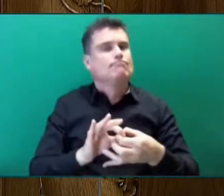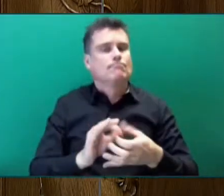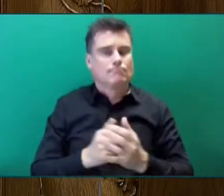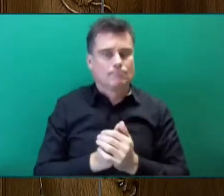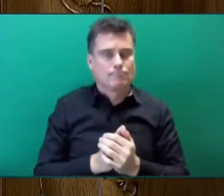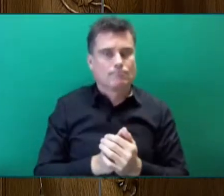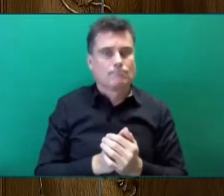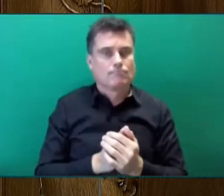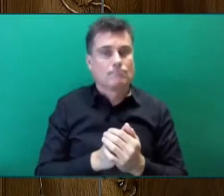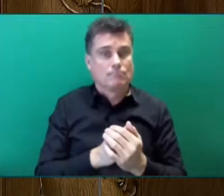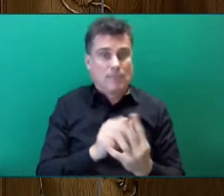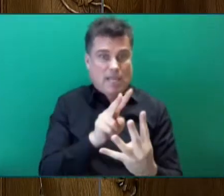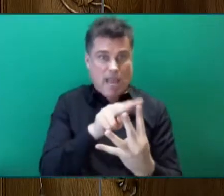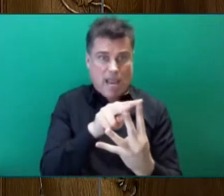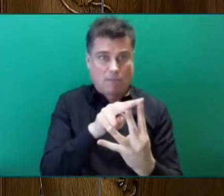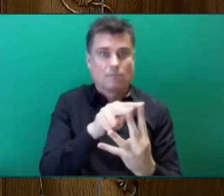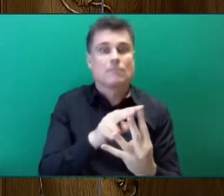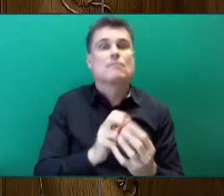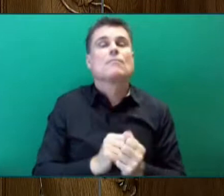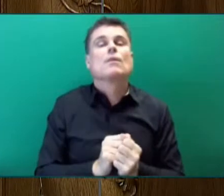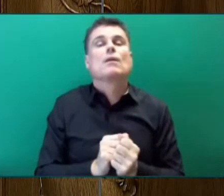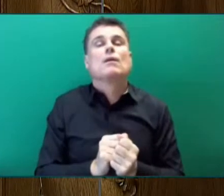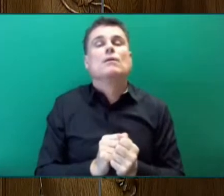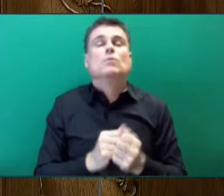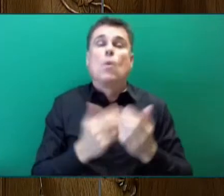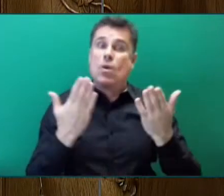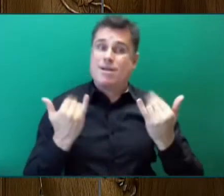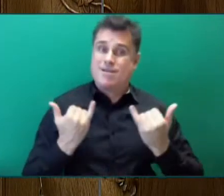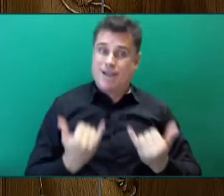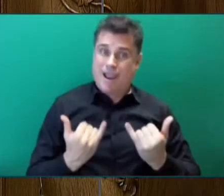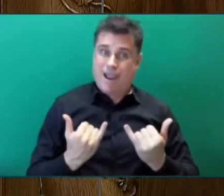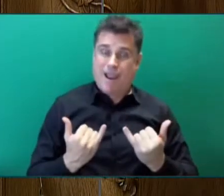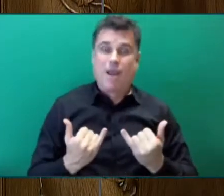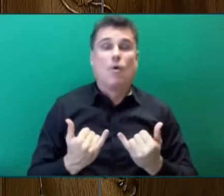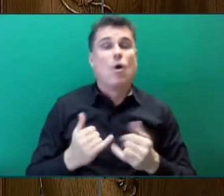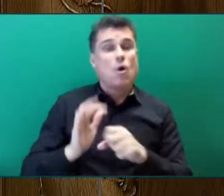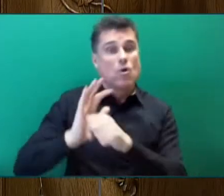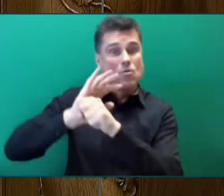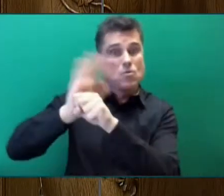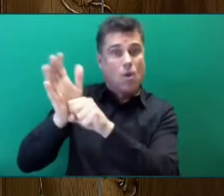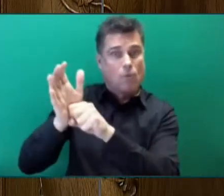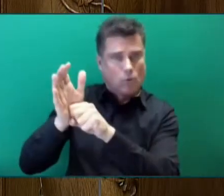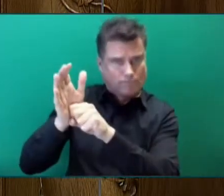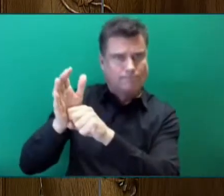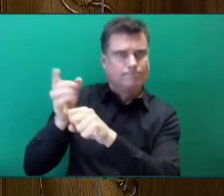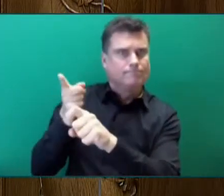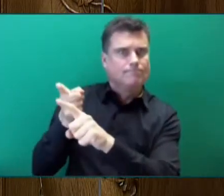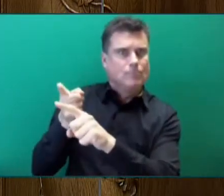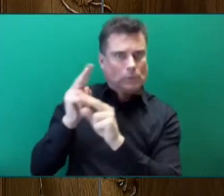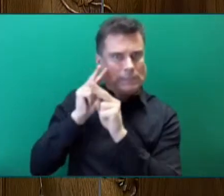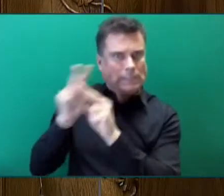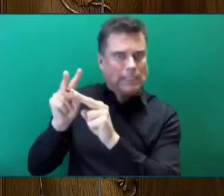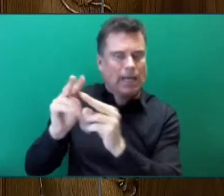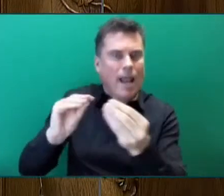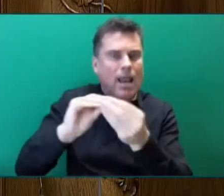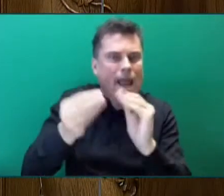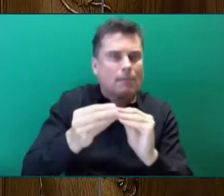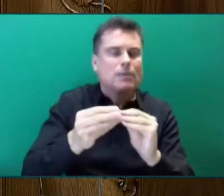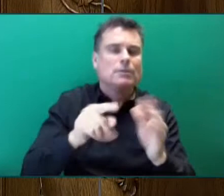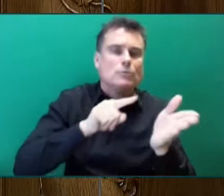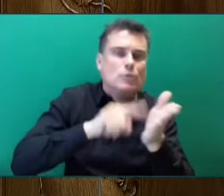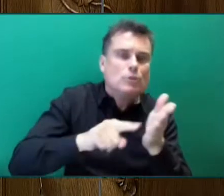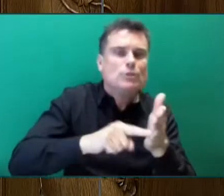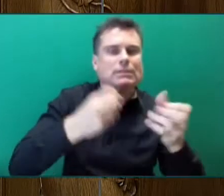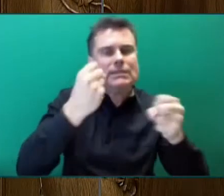spread, behind those numbers are real people and real families. Families grieving a parent or grandparent who